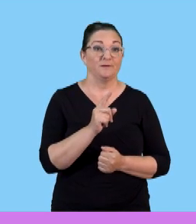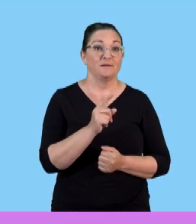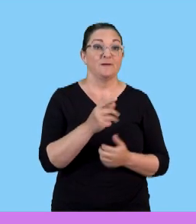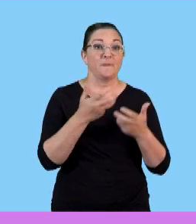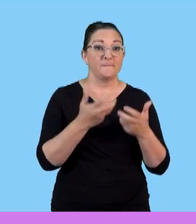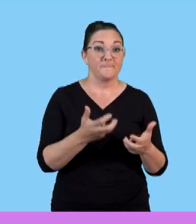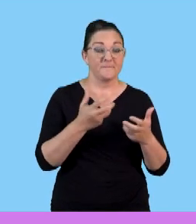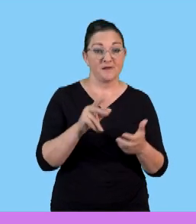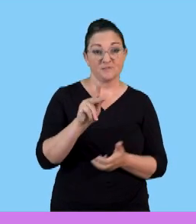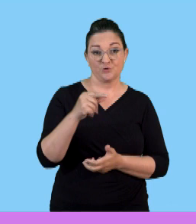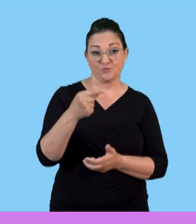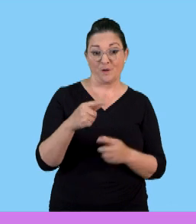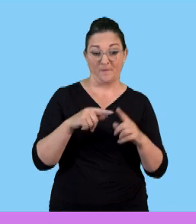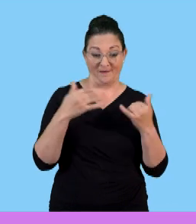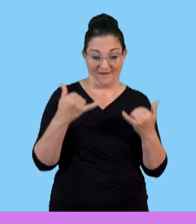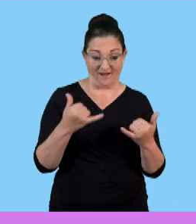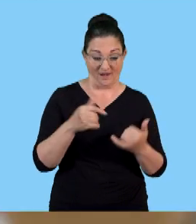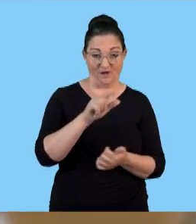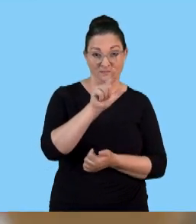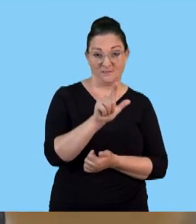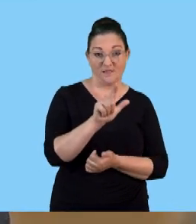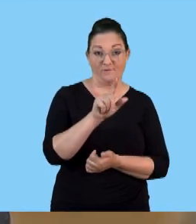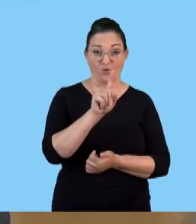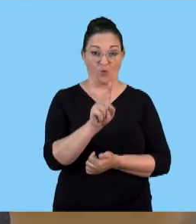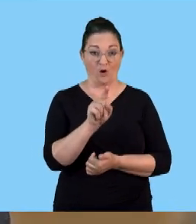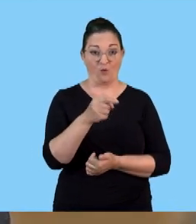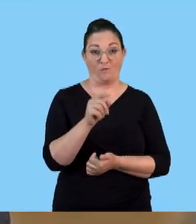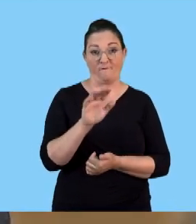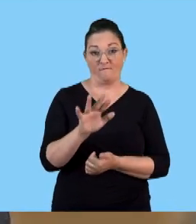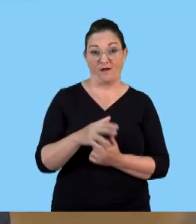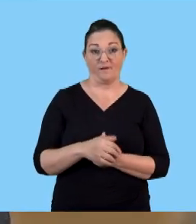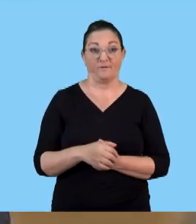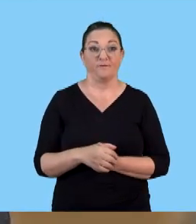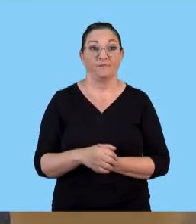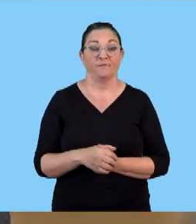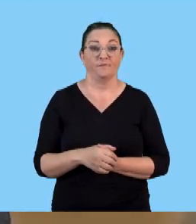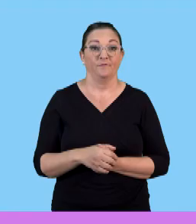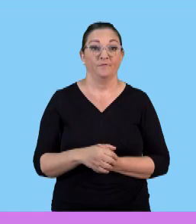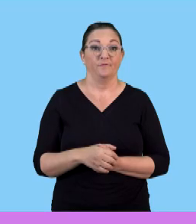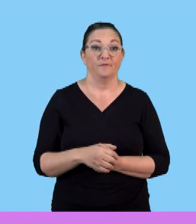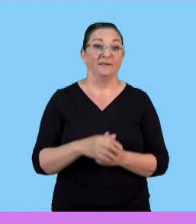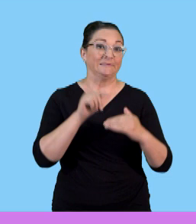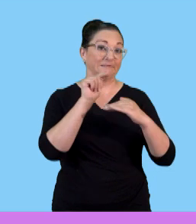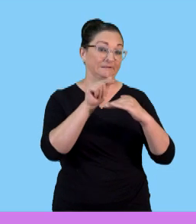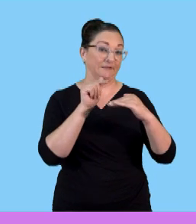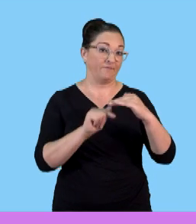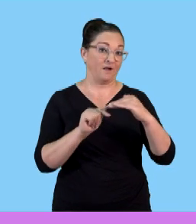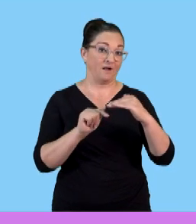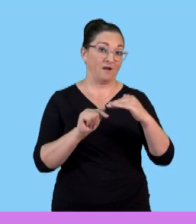look at it, his mass in kilogram now is 71.5. So 71.5